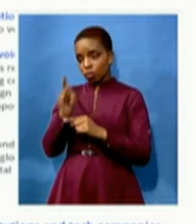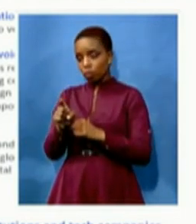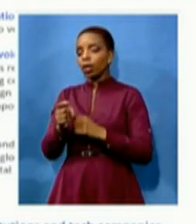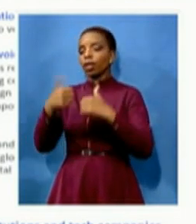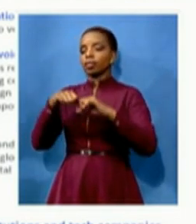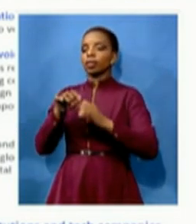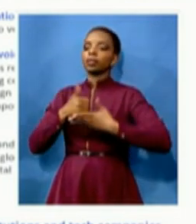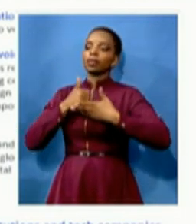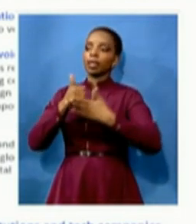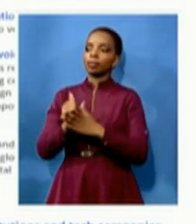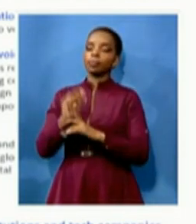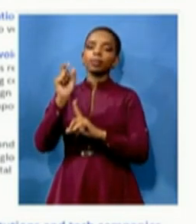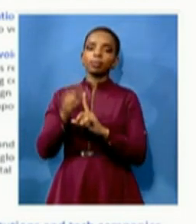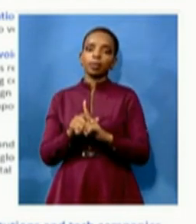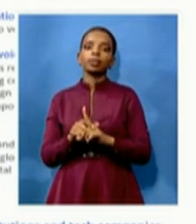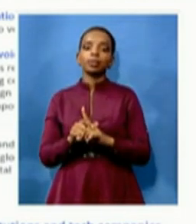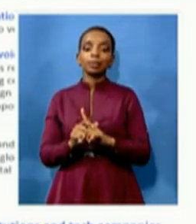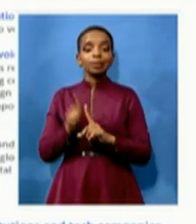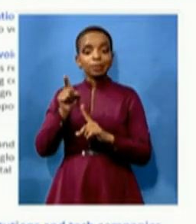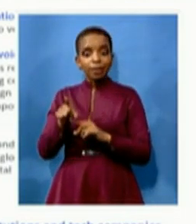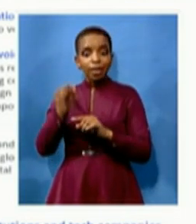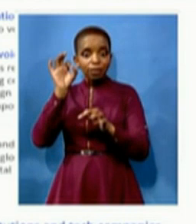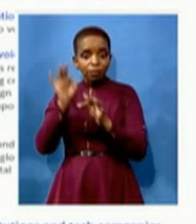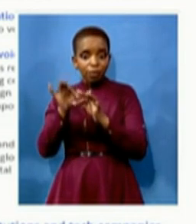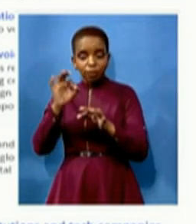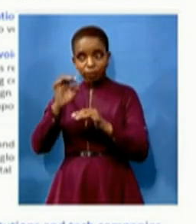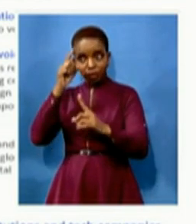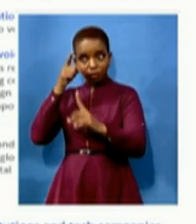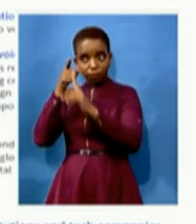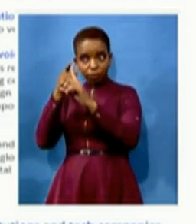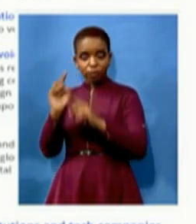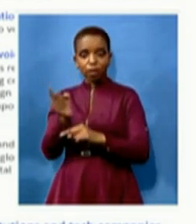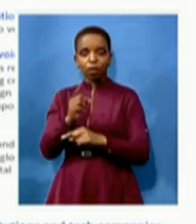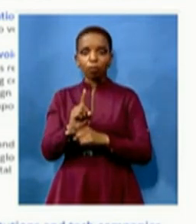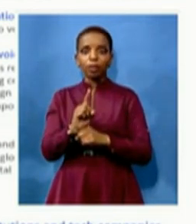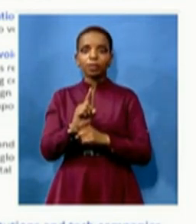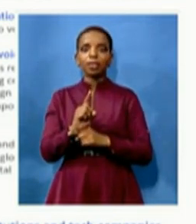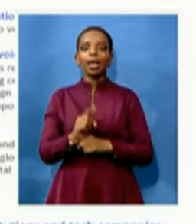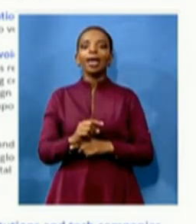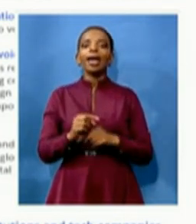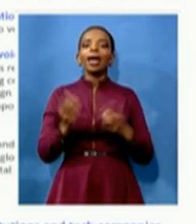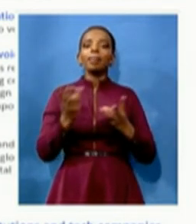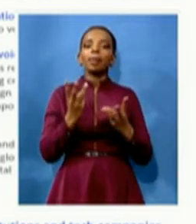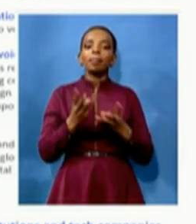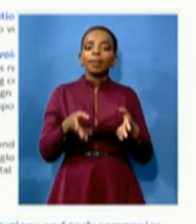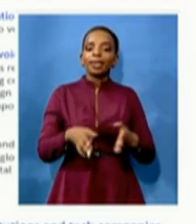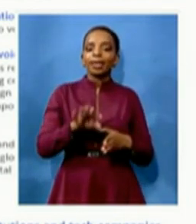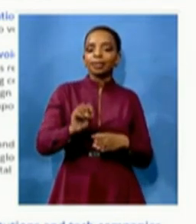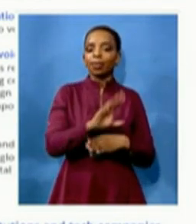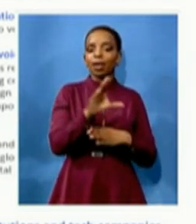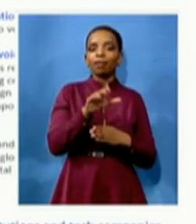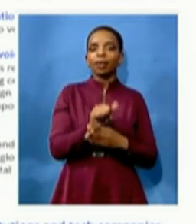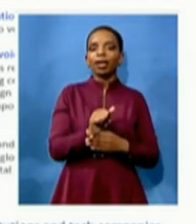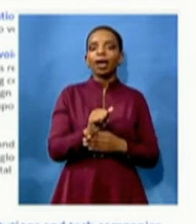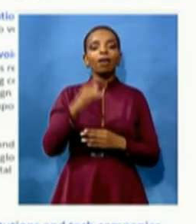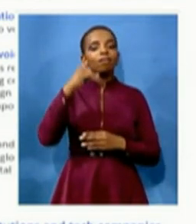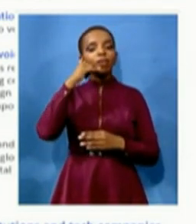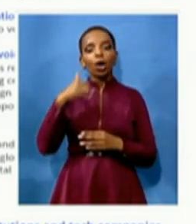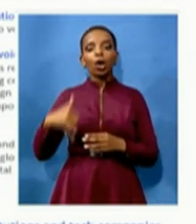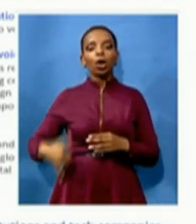South African reality where people don't have smartphones. More than half of our population doesn't have smartphones. So